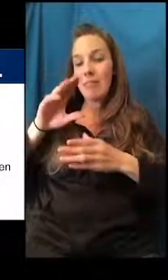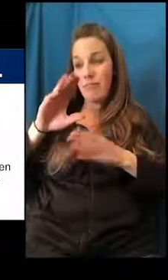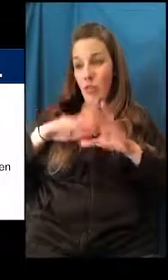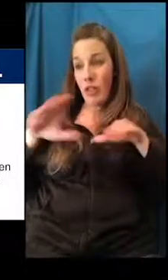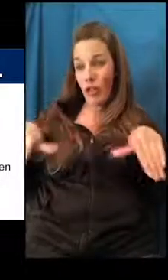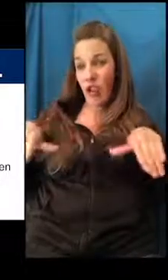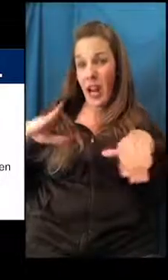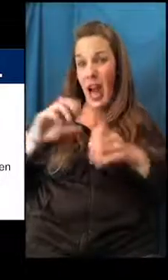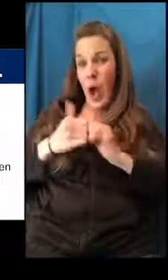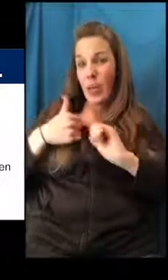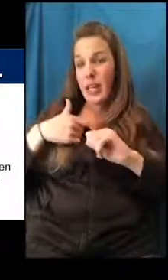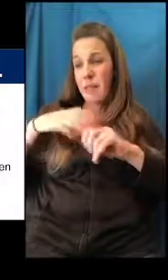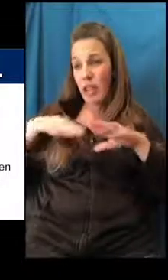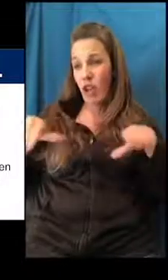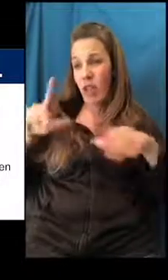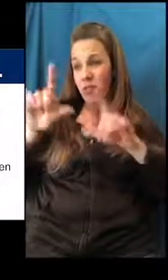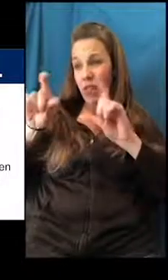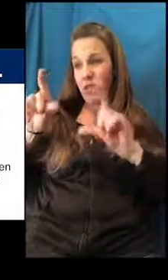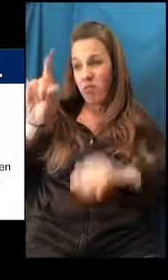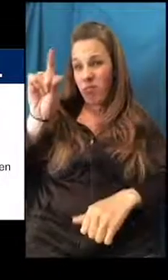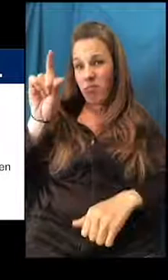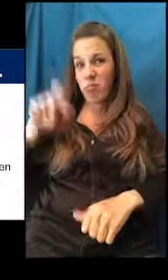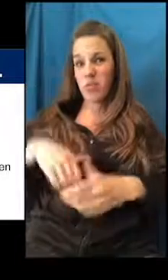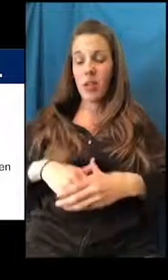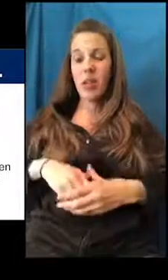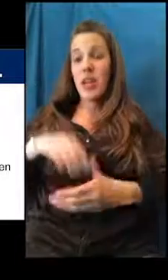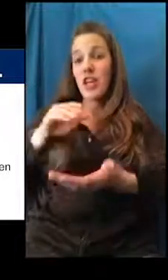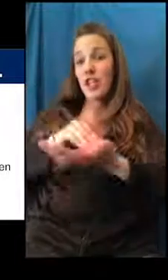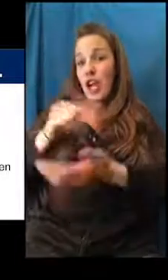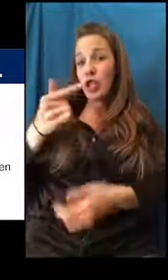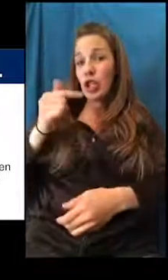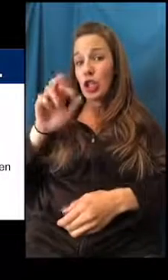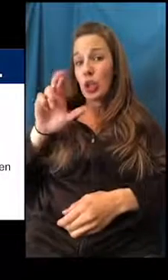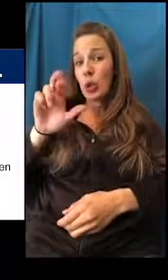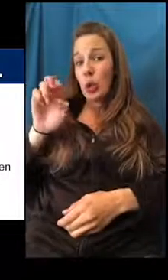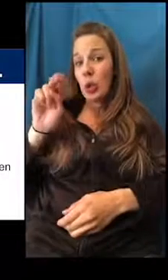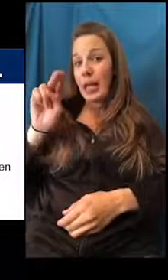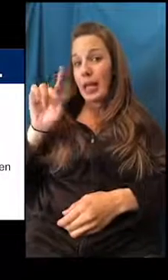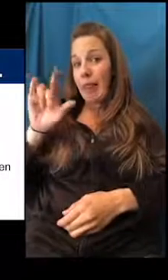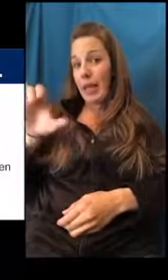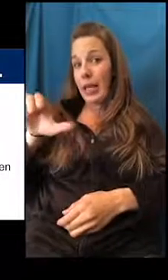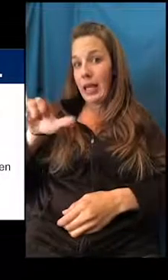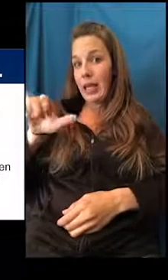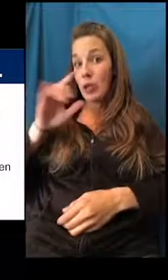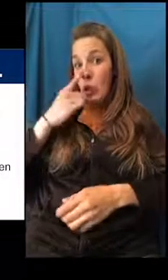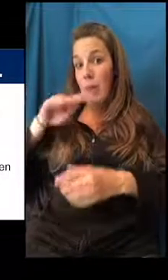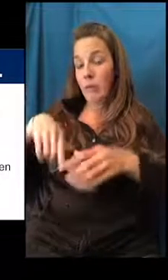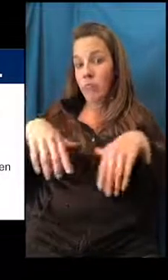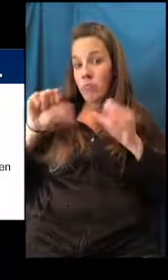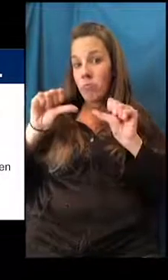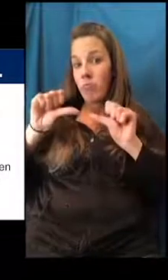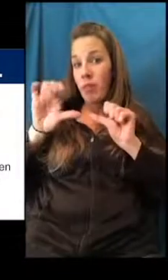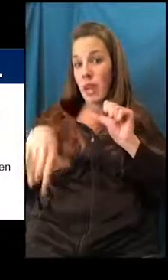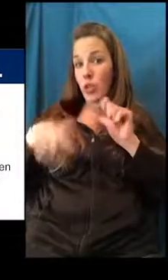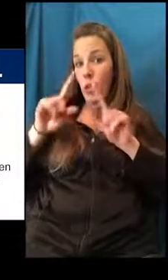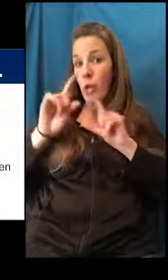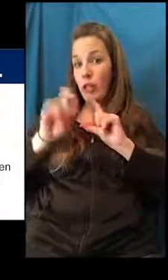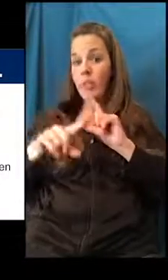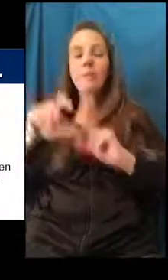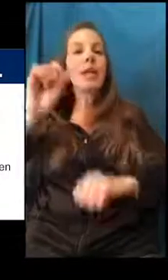child tested? Dr. Greenlee, would you like to take this question? Yeah, I can take this question. So we know